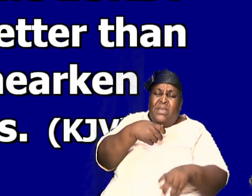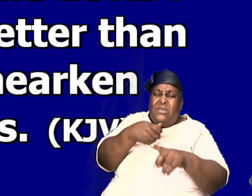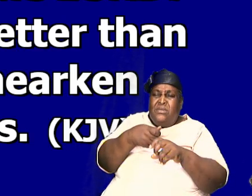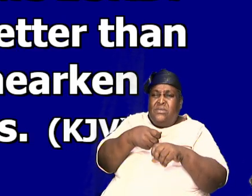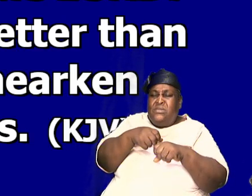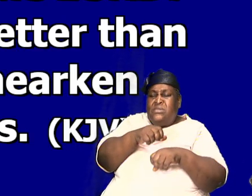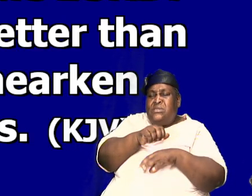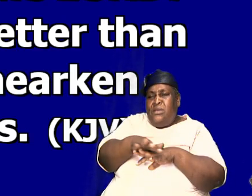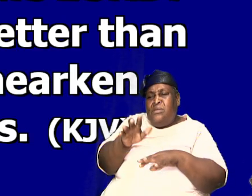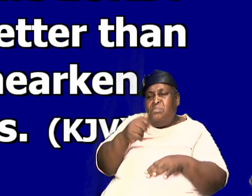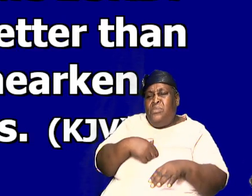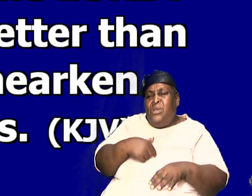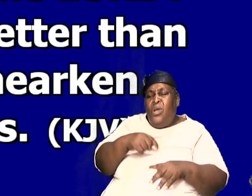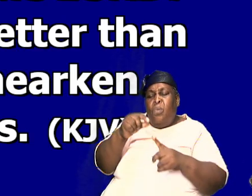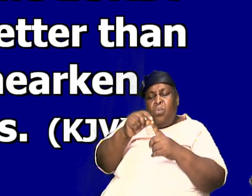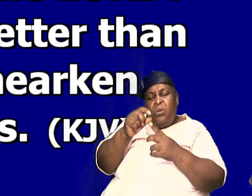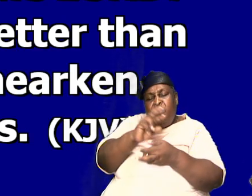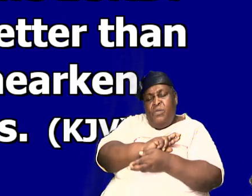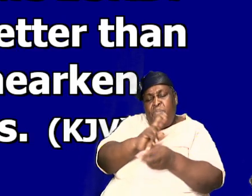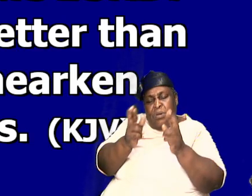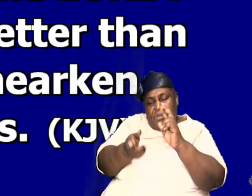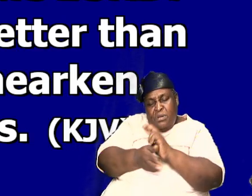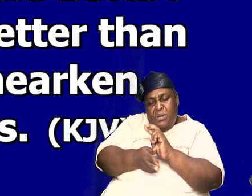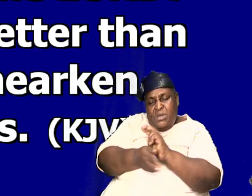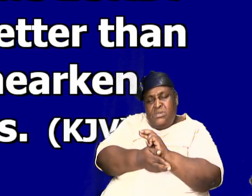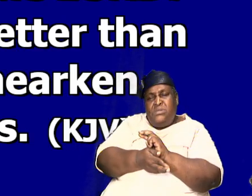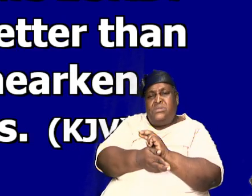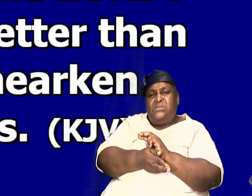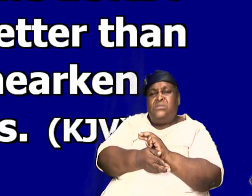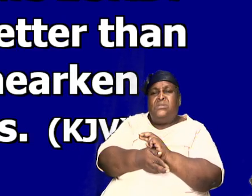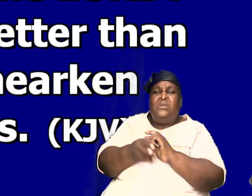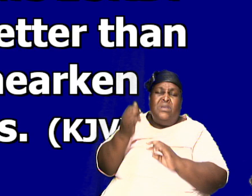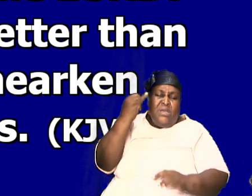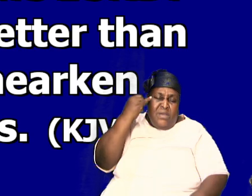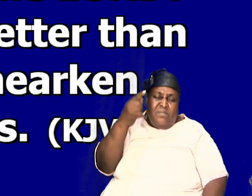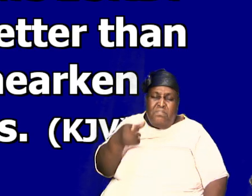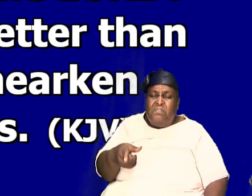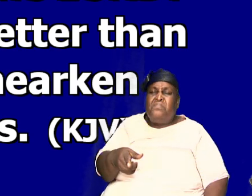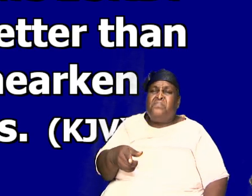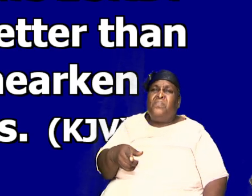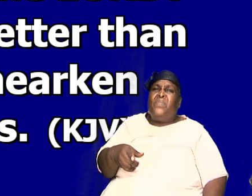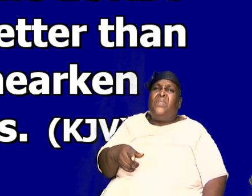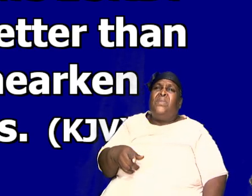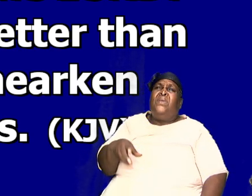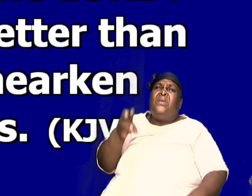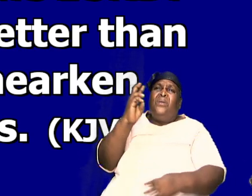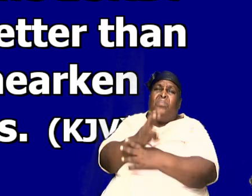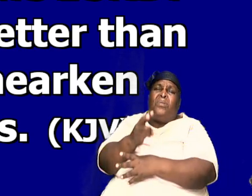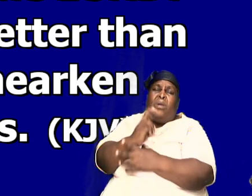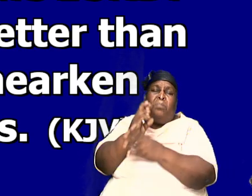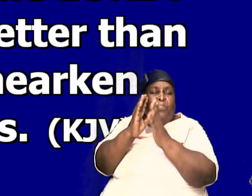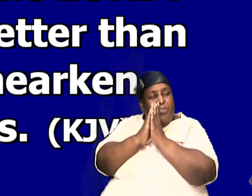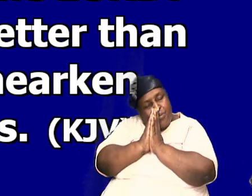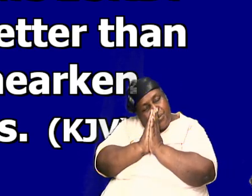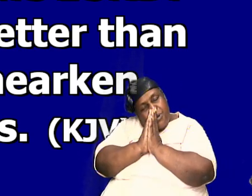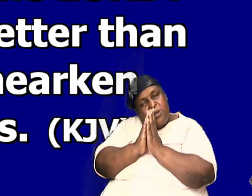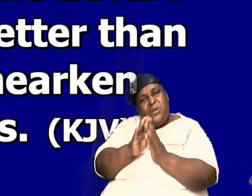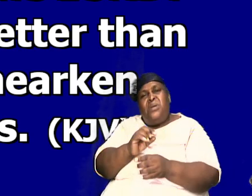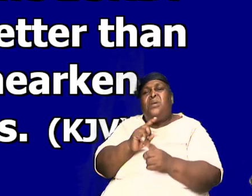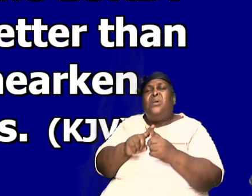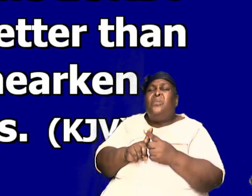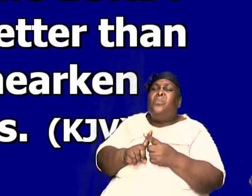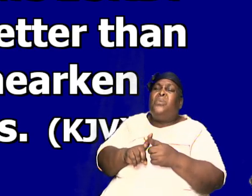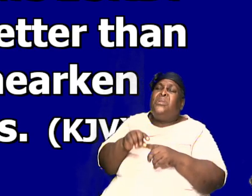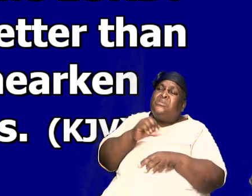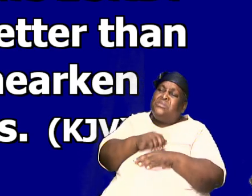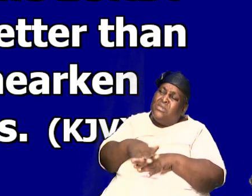did. And say, God, if you have that joy to witness, I said, God, when you send me to witness,